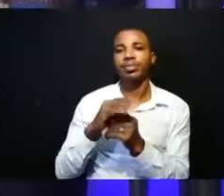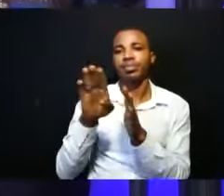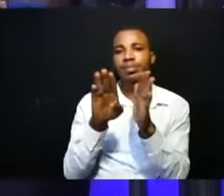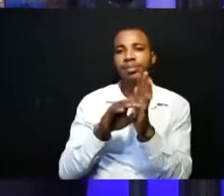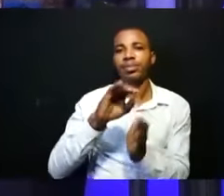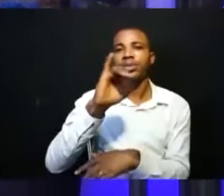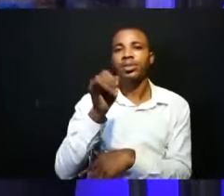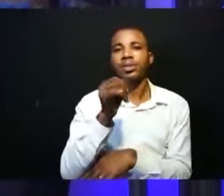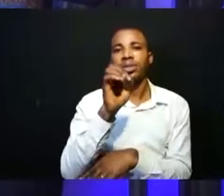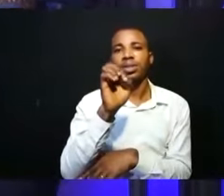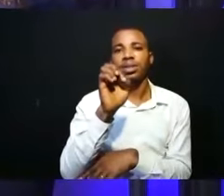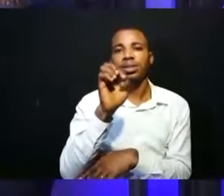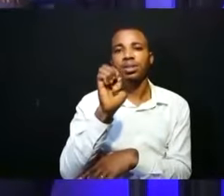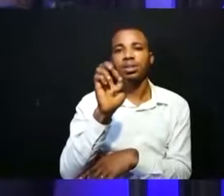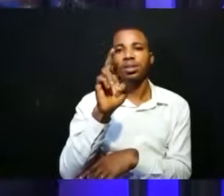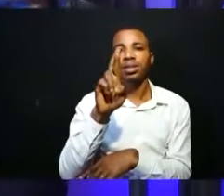Jeremiah